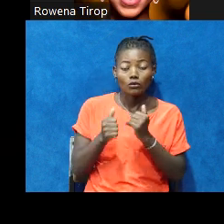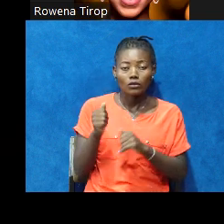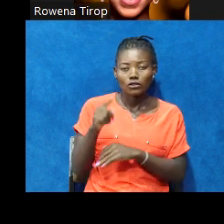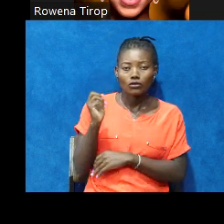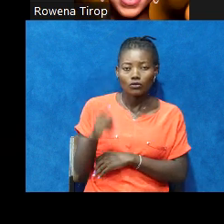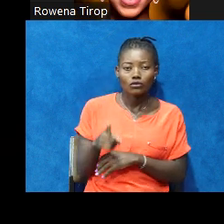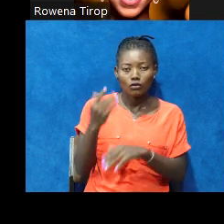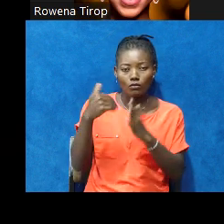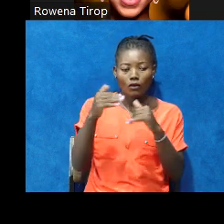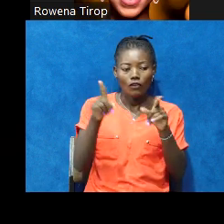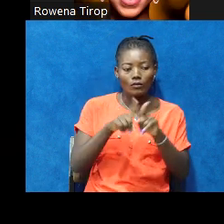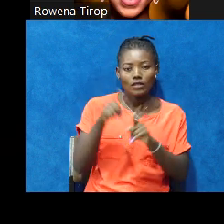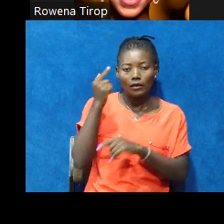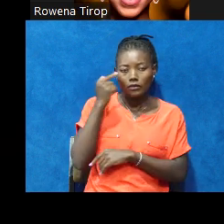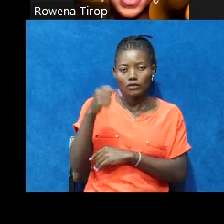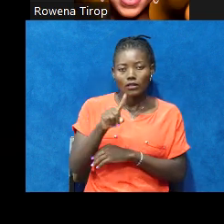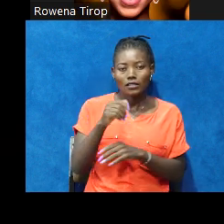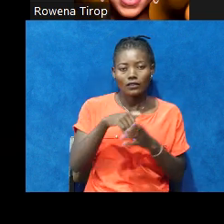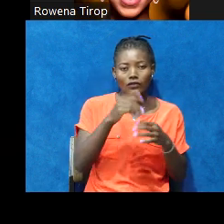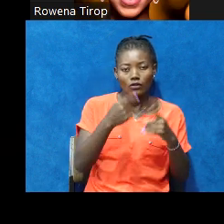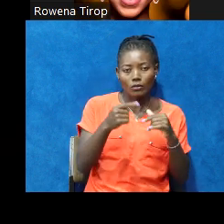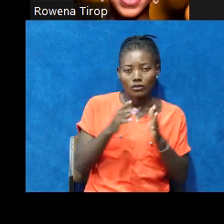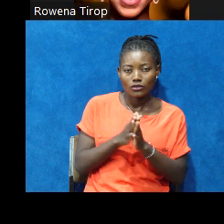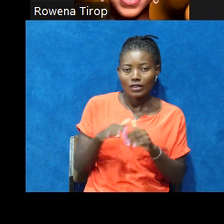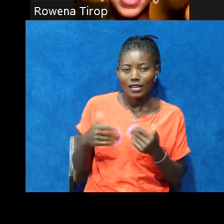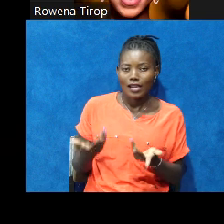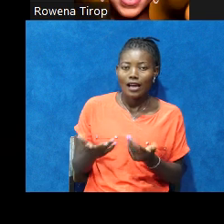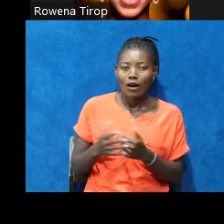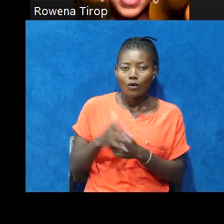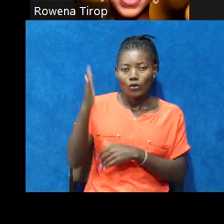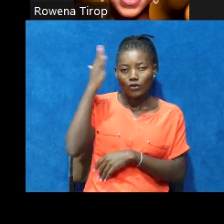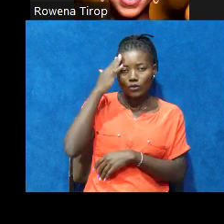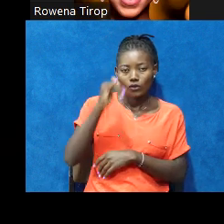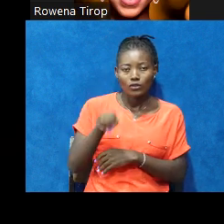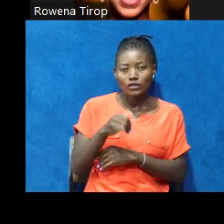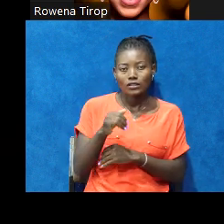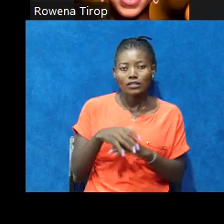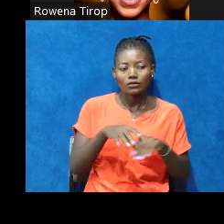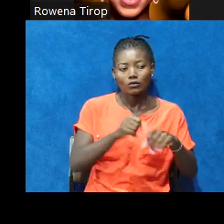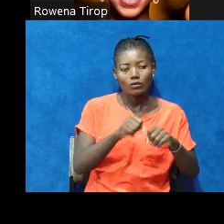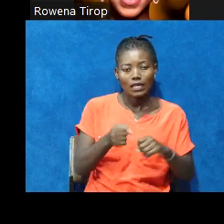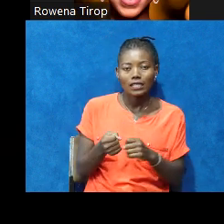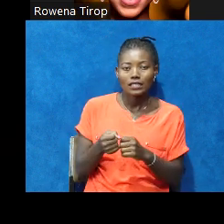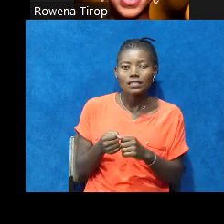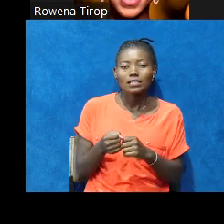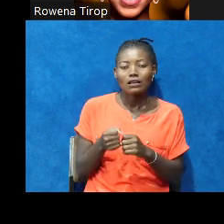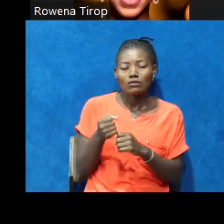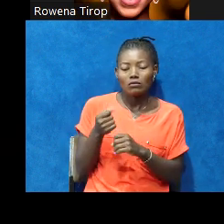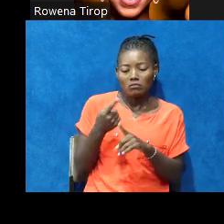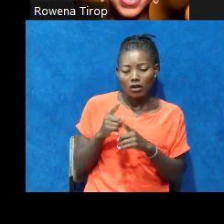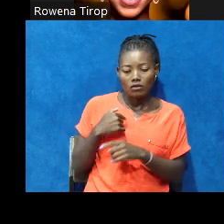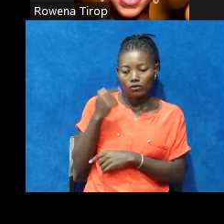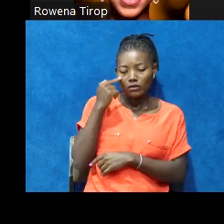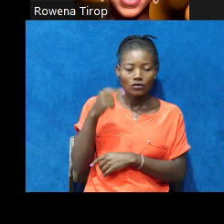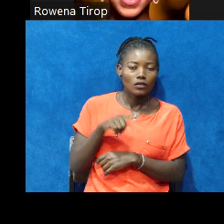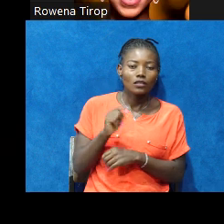to perform. You see yourself in the game and how, you know, just you break it down step by step, but you're seeing